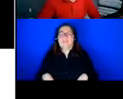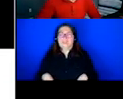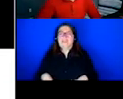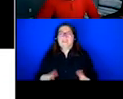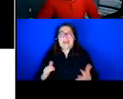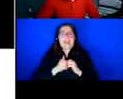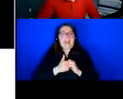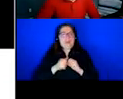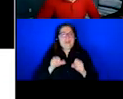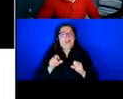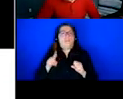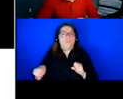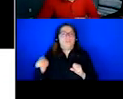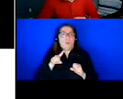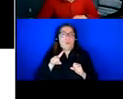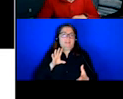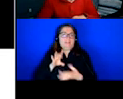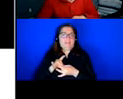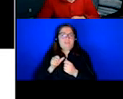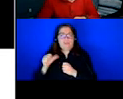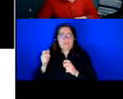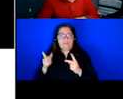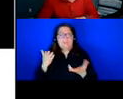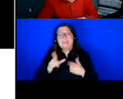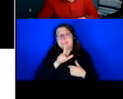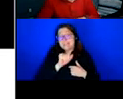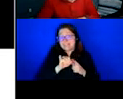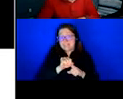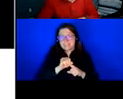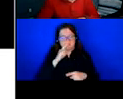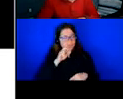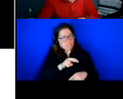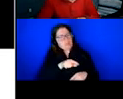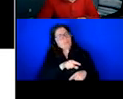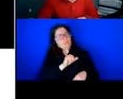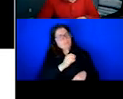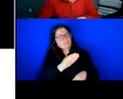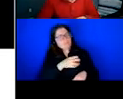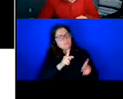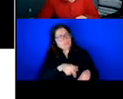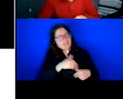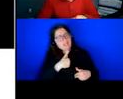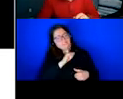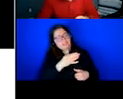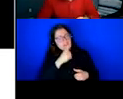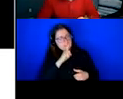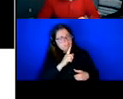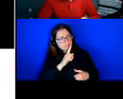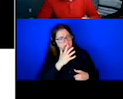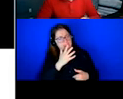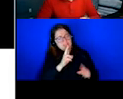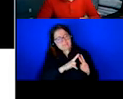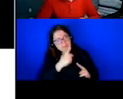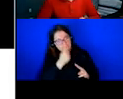connect to that as well. So like maybe that's, looking on LinkedIn and seeing like, oh, this person has a job that looks interesting to me and in a different